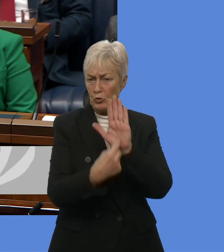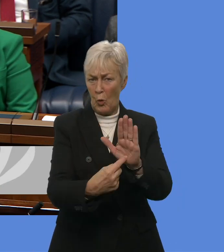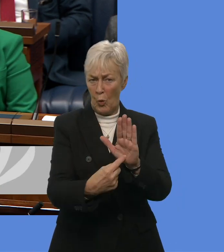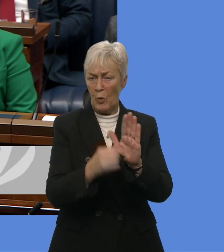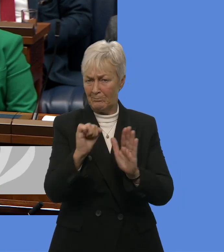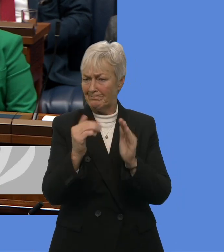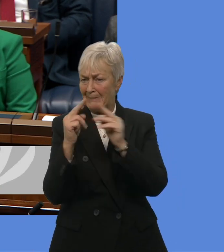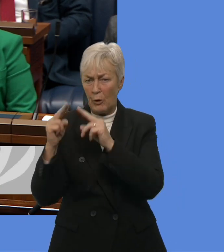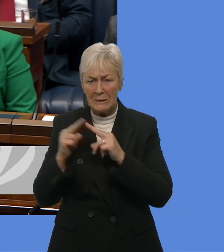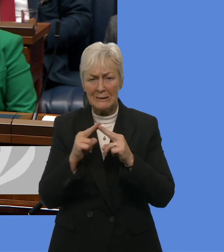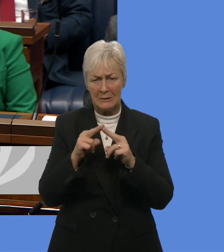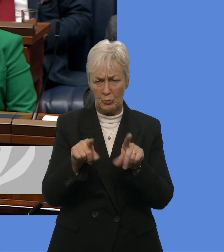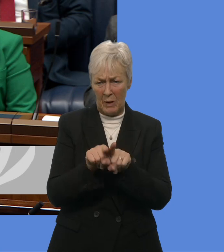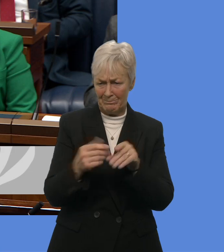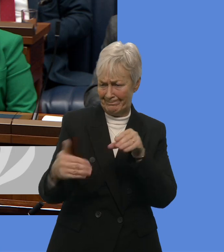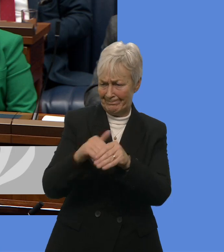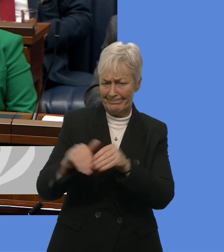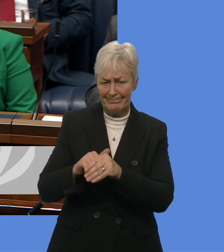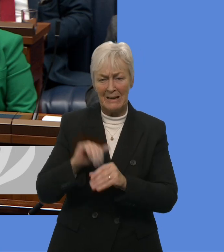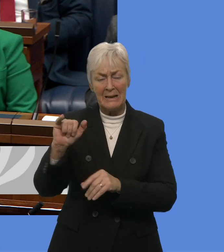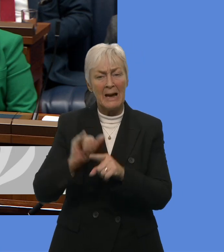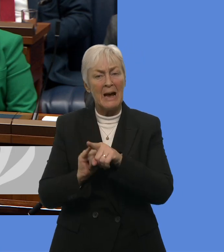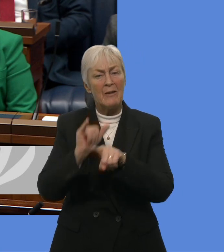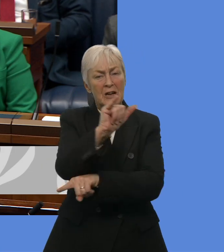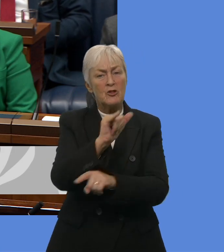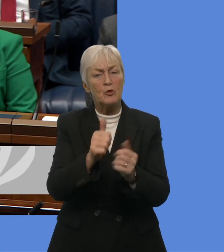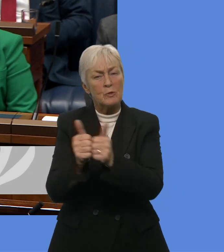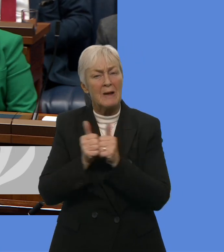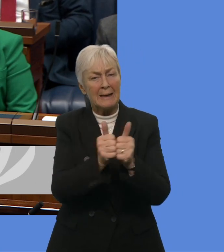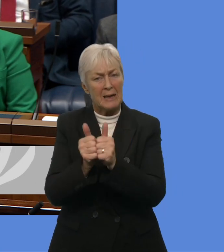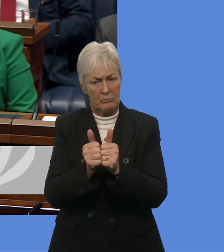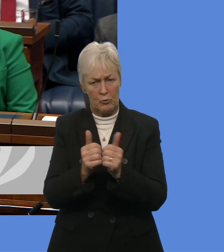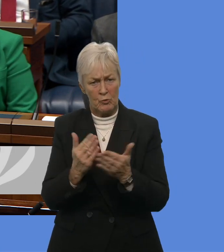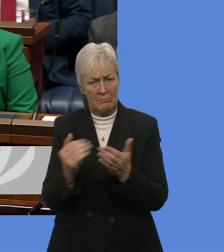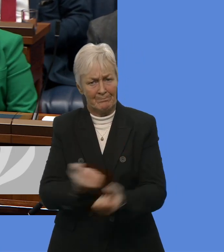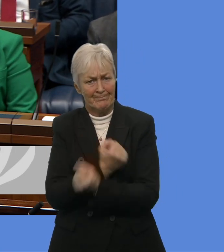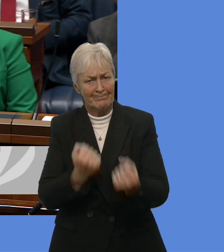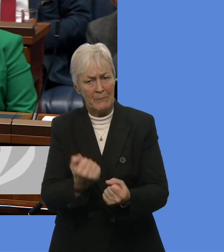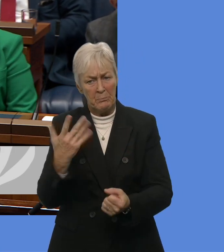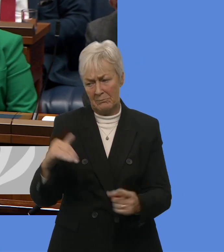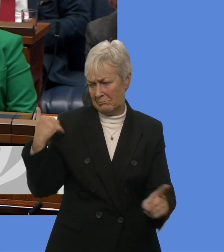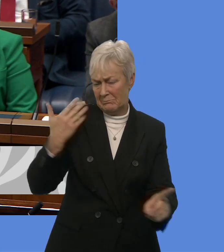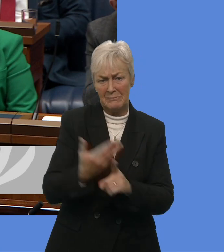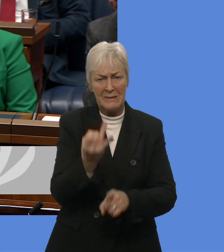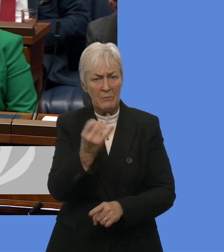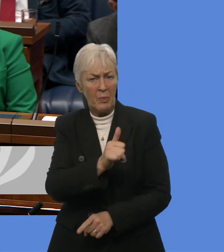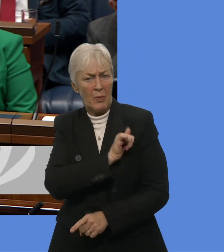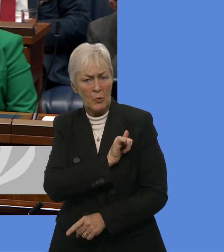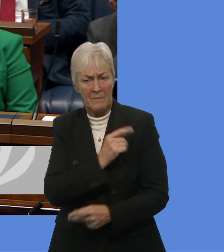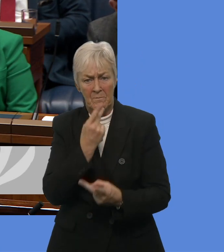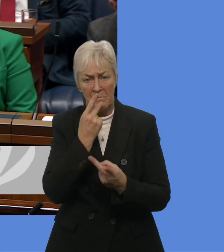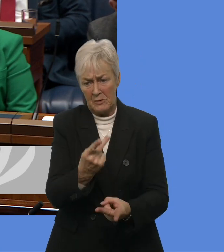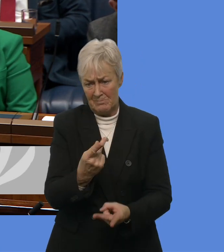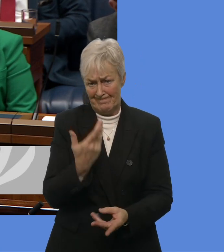But of course, the Ulster Aviation Society going from strength to strength. 7,000 visitors over the Heritage Open weekend, which